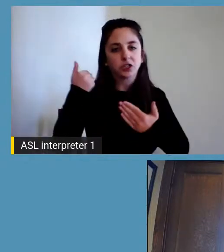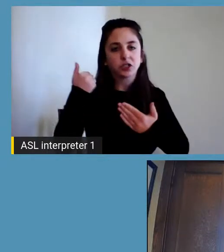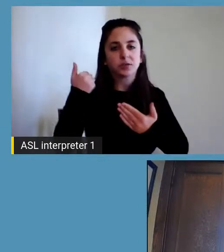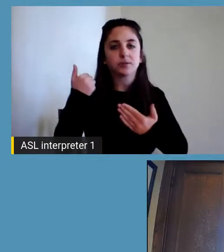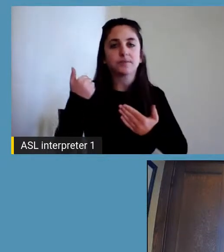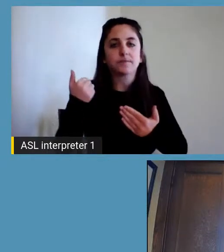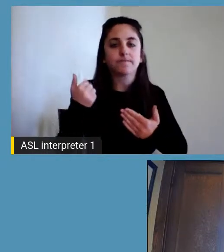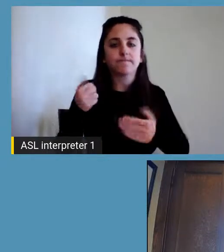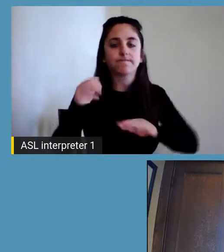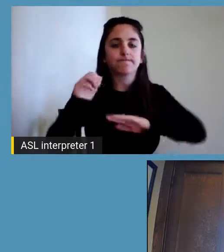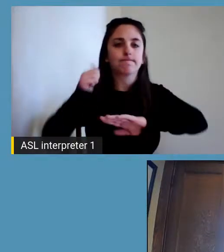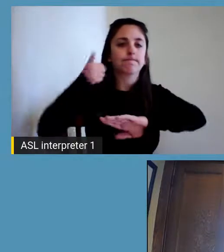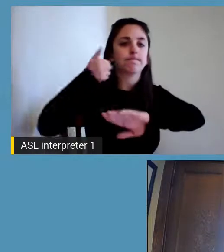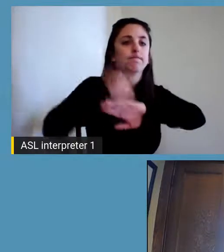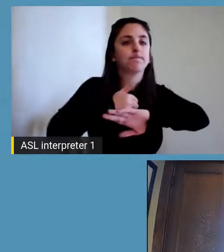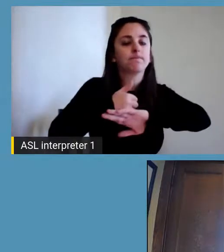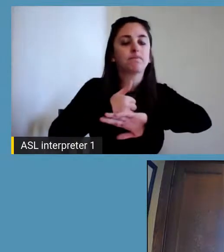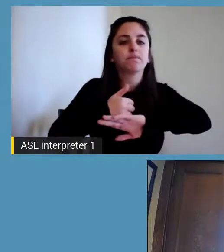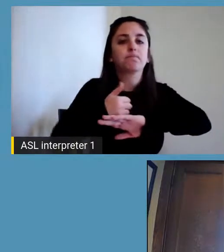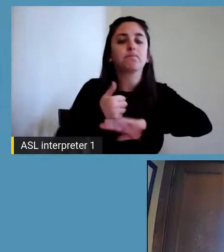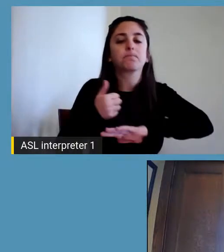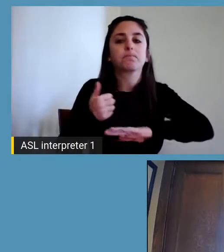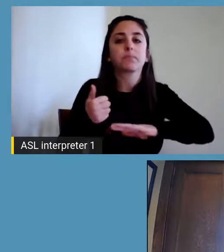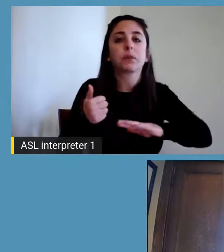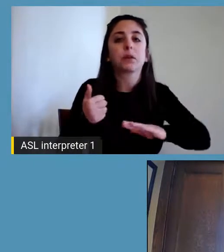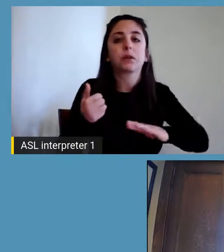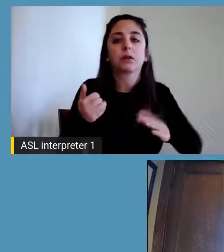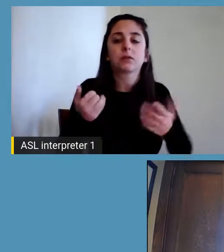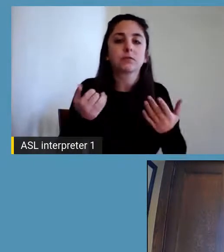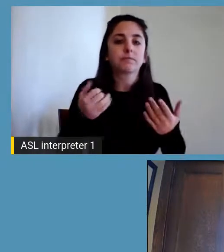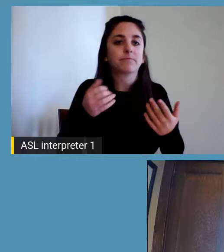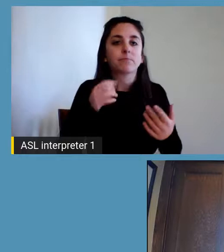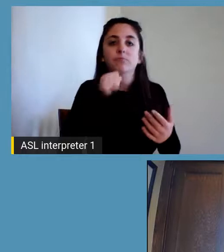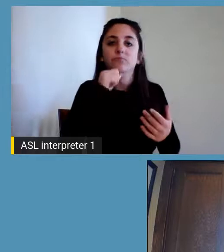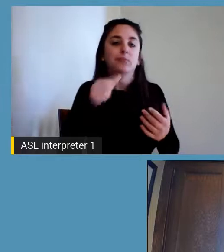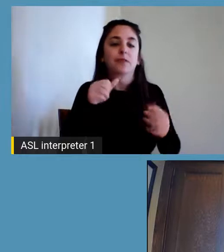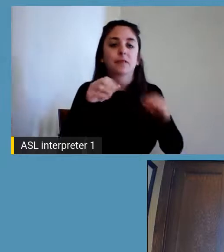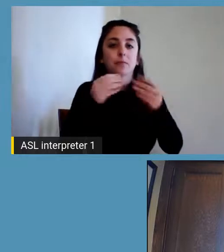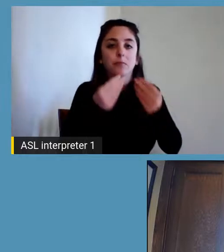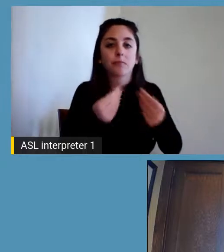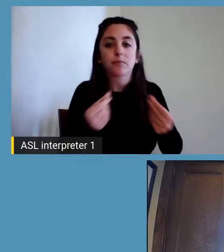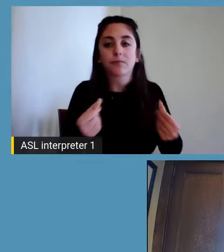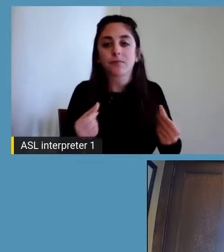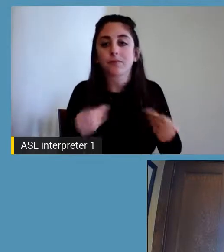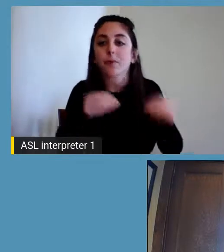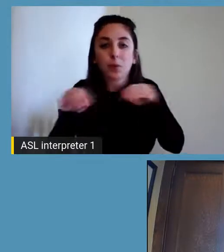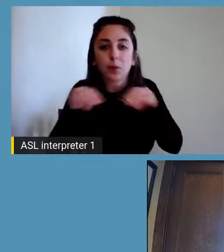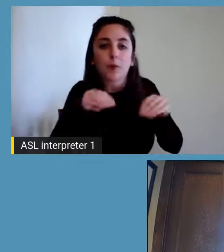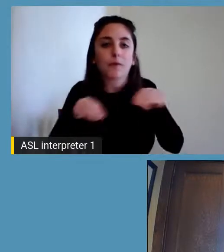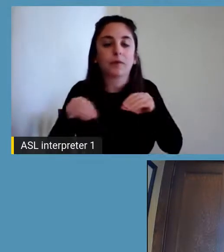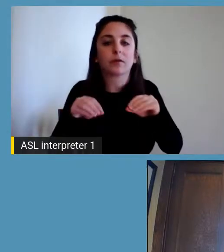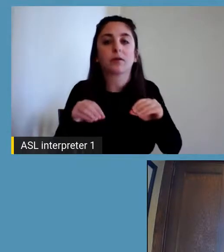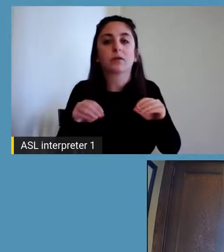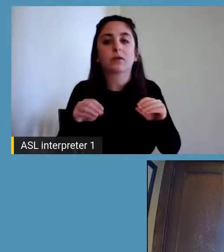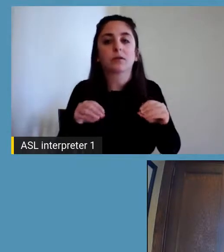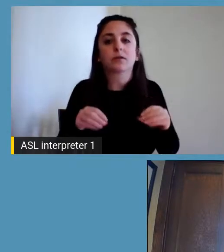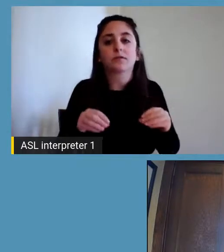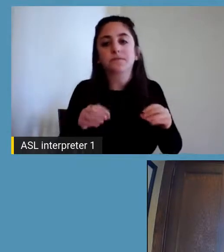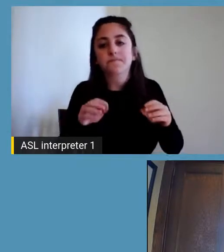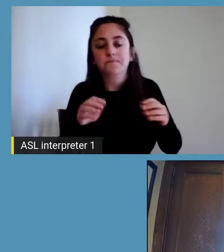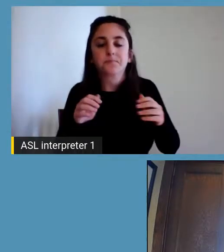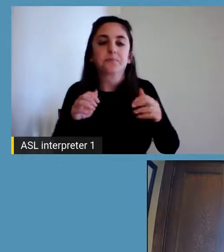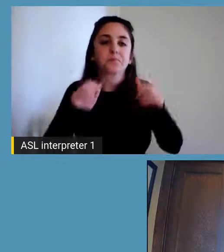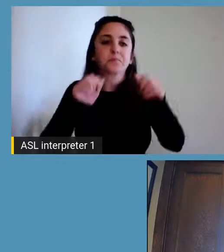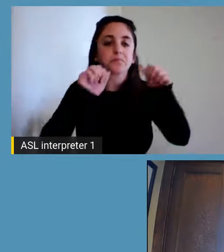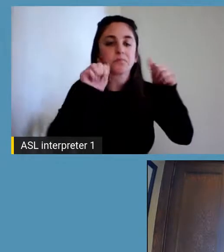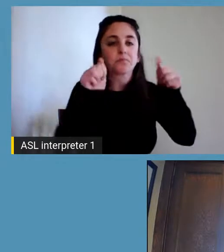been created. A lot of times, if you were doing a cup or a statue, it's very easy to get. It's